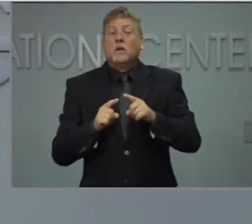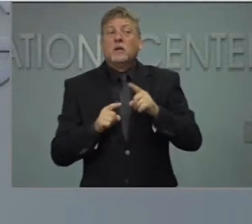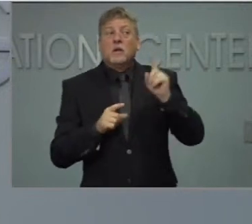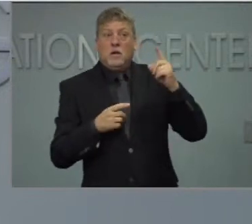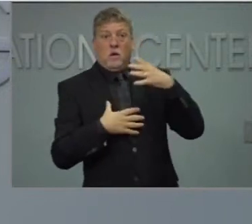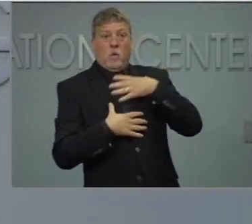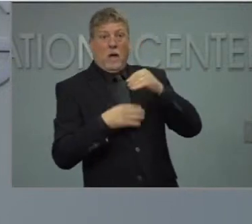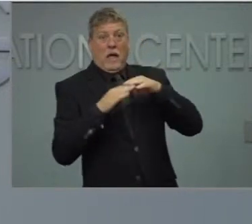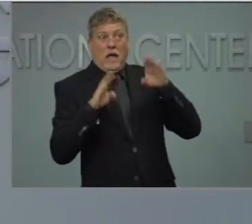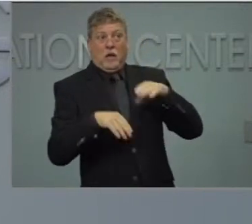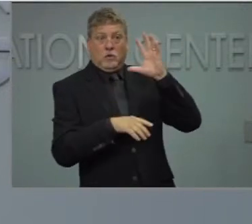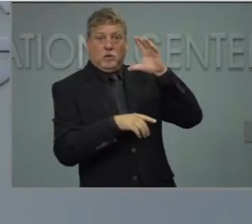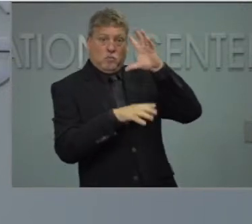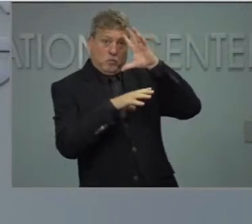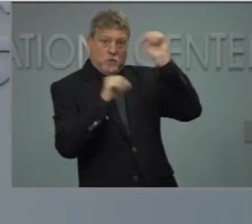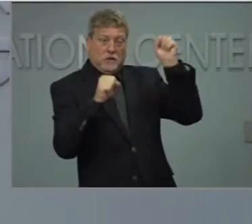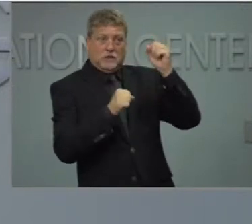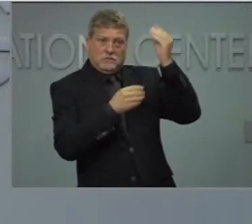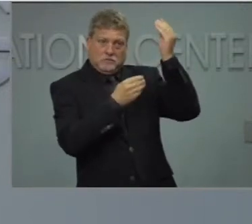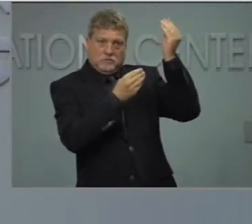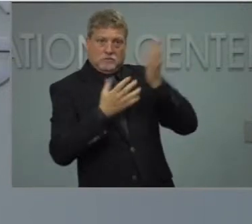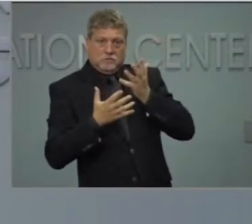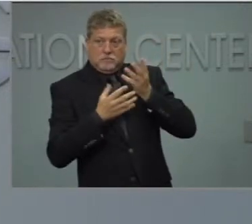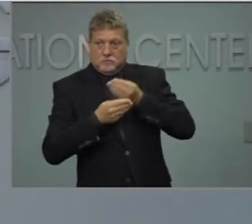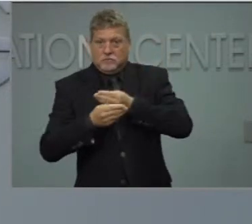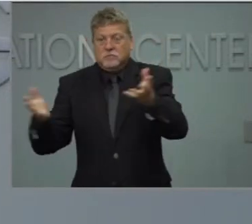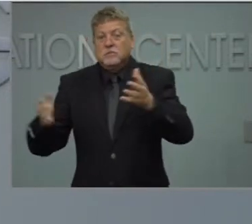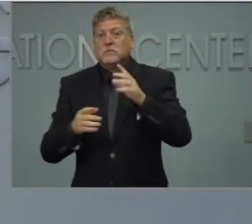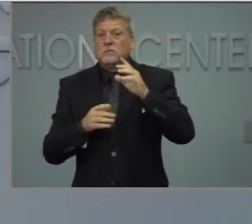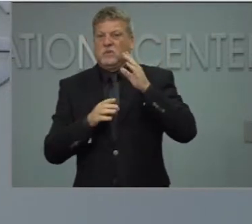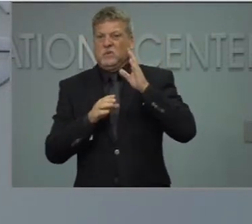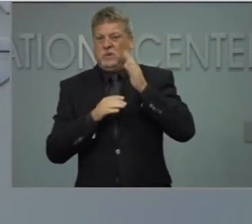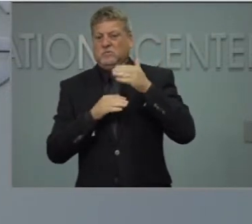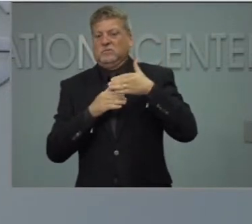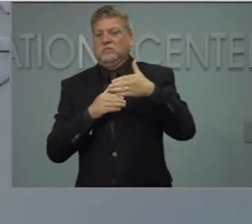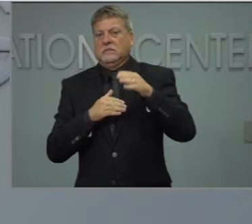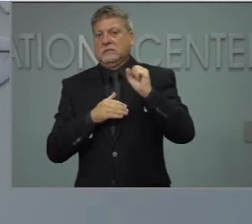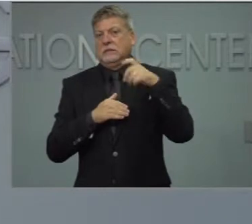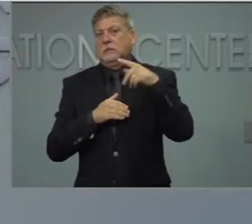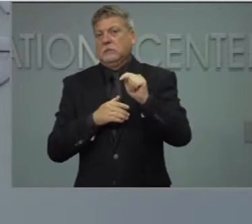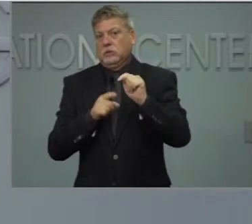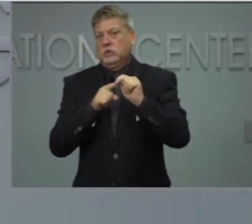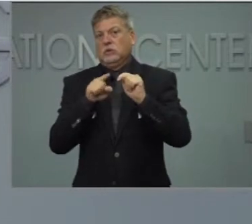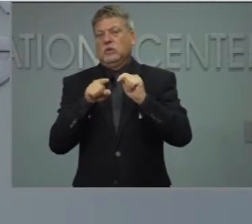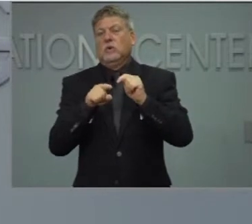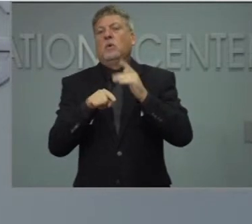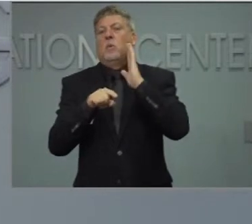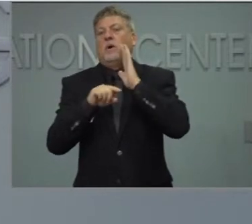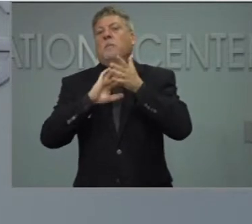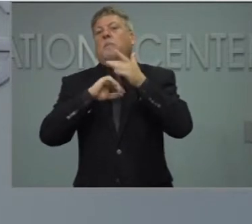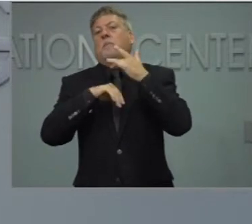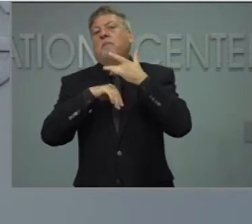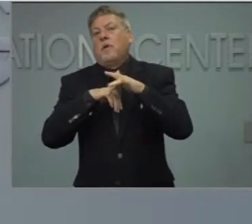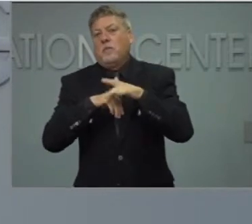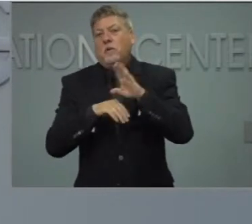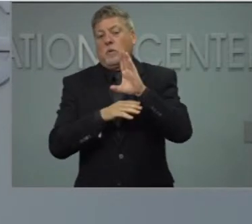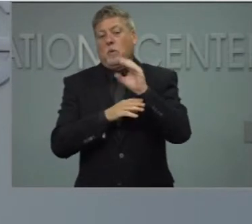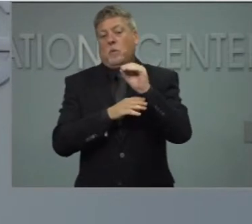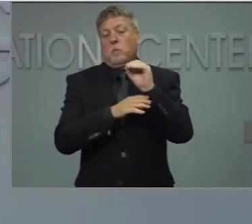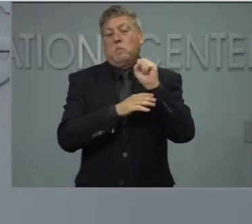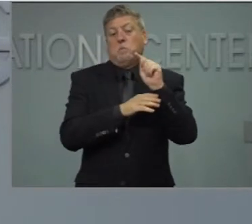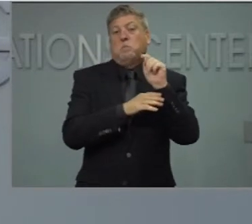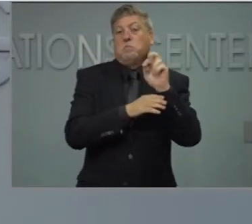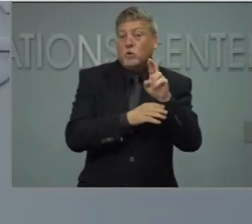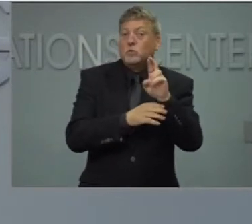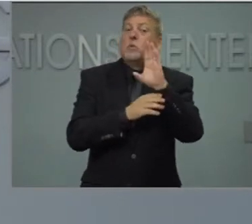than September 20th. There's going to be likely an availability for a booster shot, meaning a third dose of that